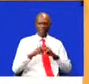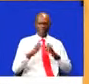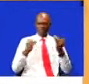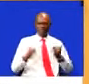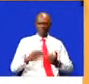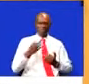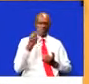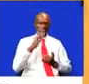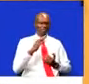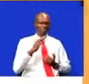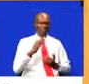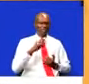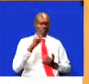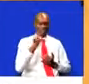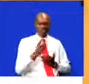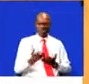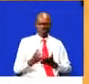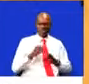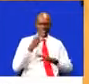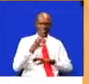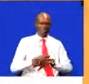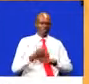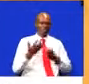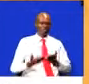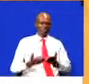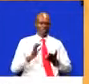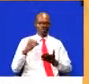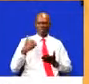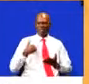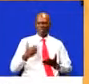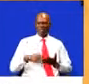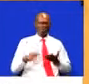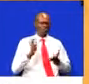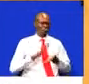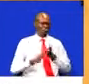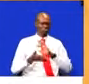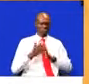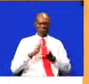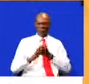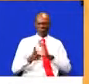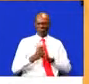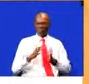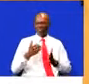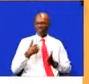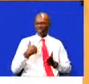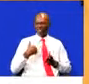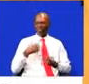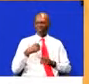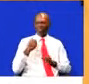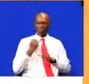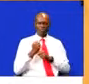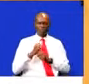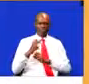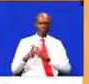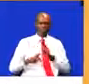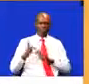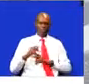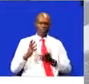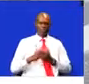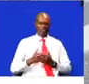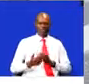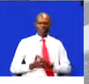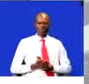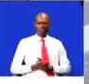have 3,100. And after payment, we have absolutely nothing. We are depending on partners.